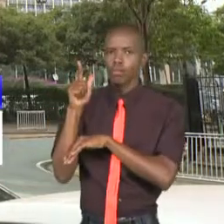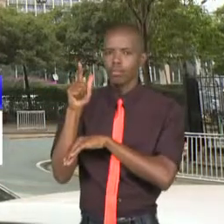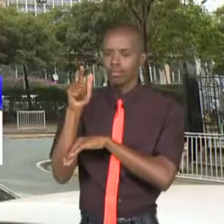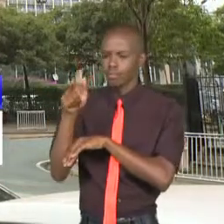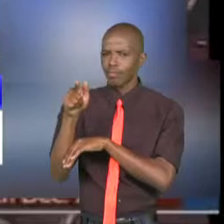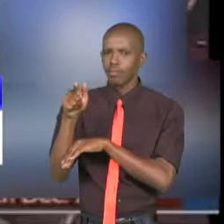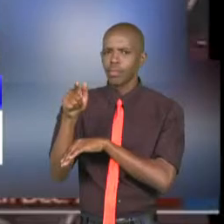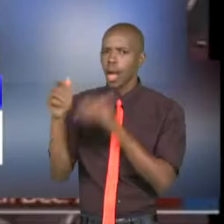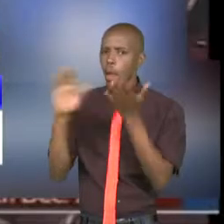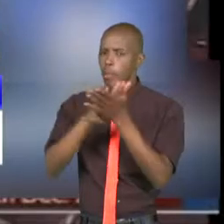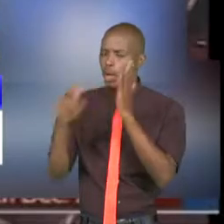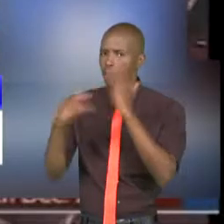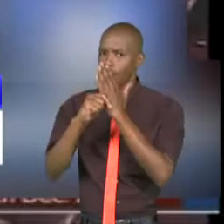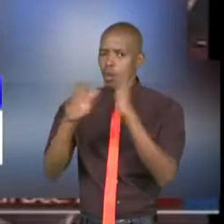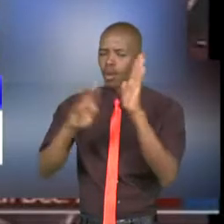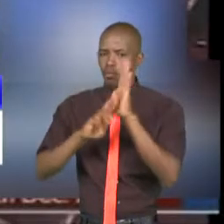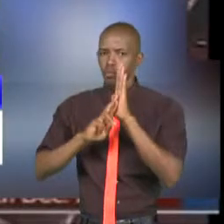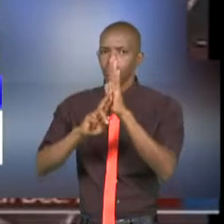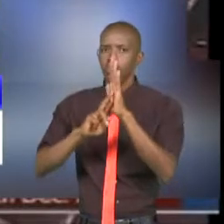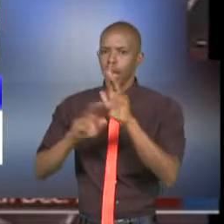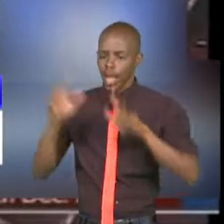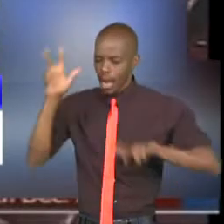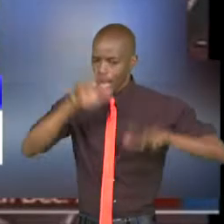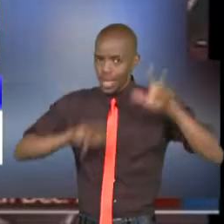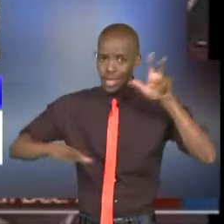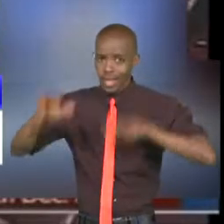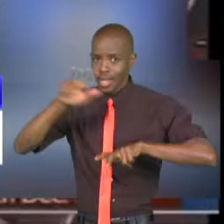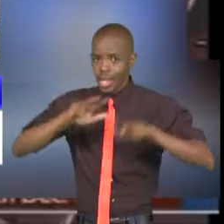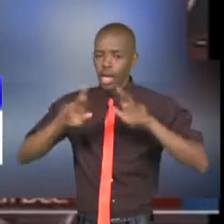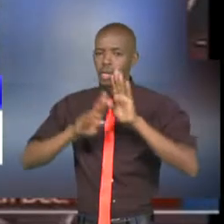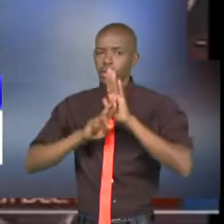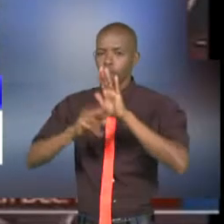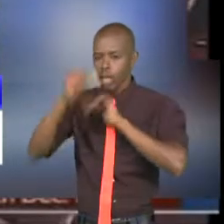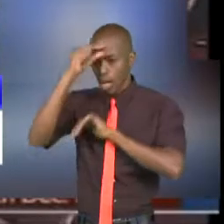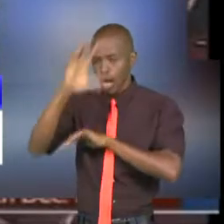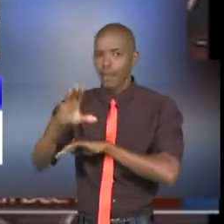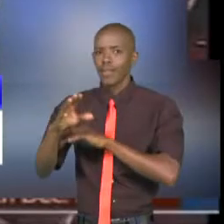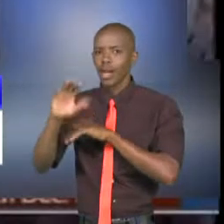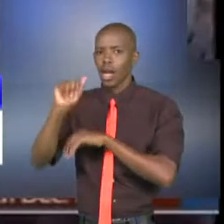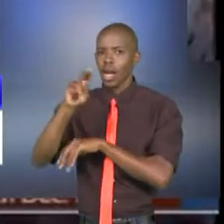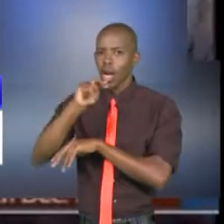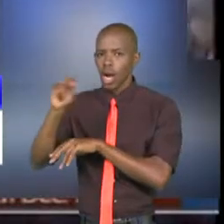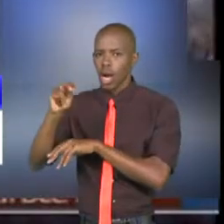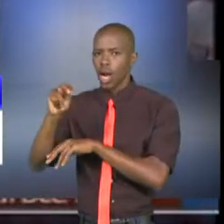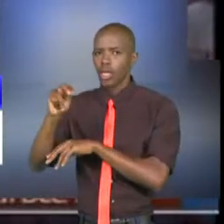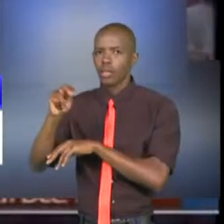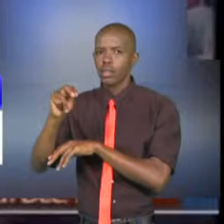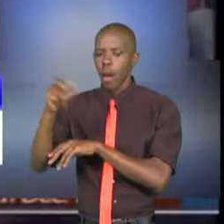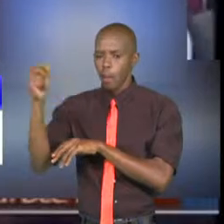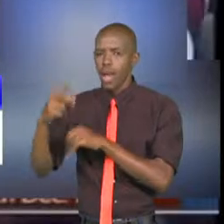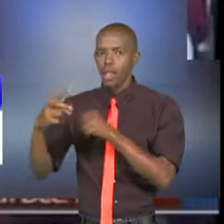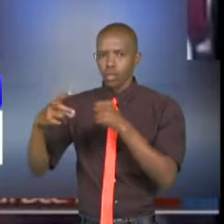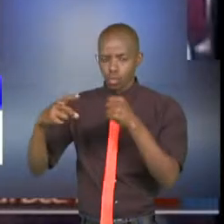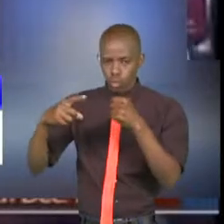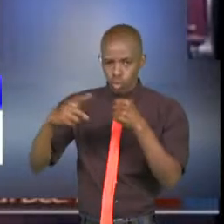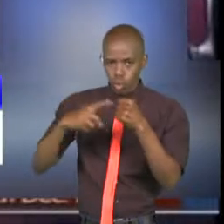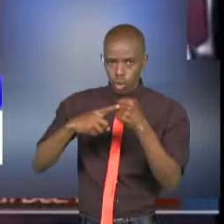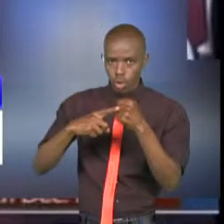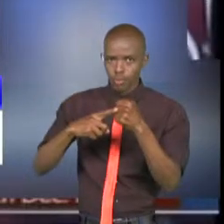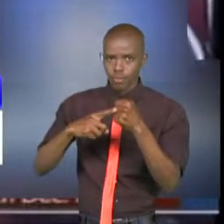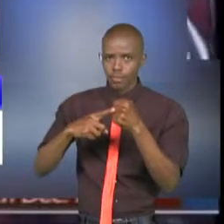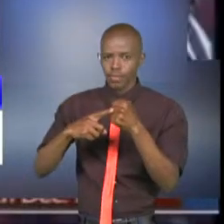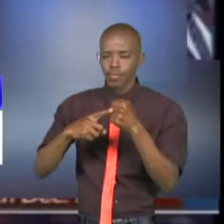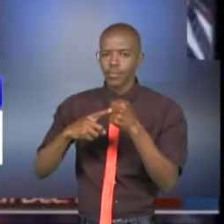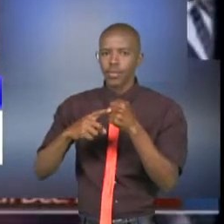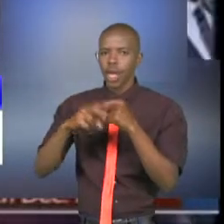fame representing Kirinyaga Assembly against Governor Anne Waiguru before the Senate in June this year. Harrison Kinyanjui, an advocate of the High Court on